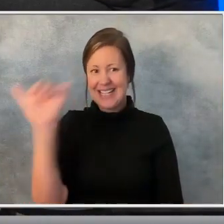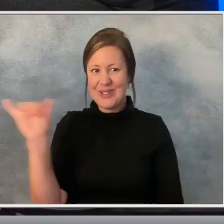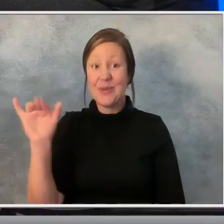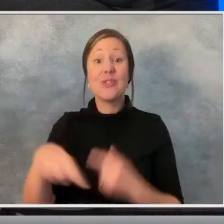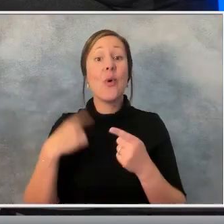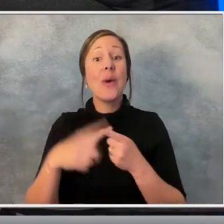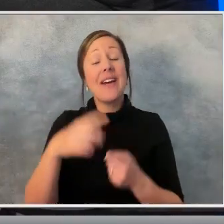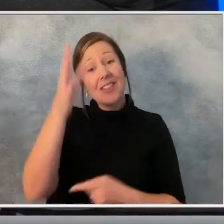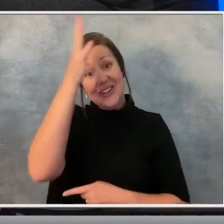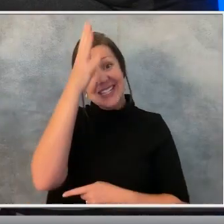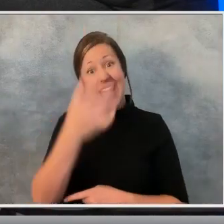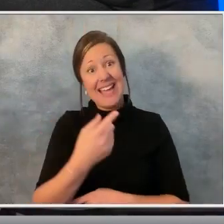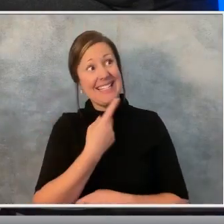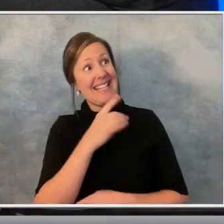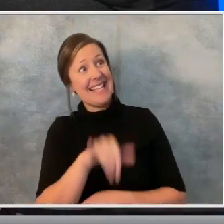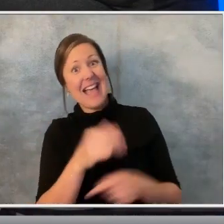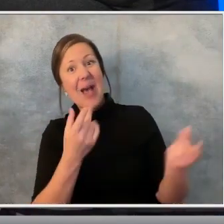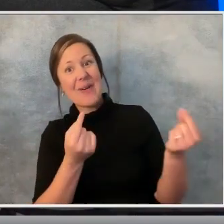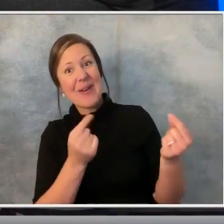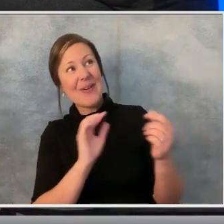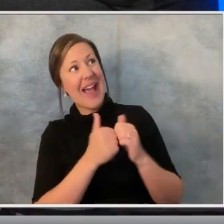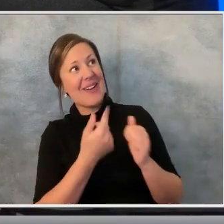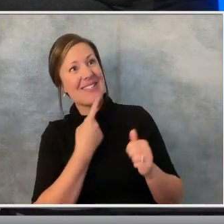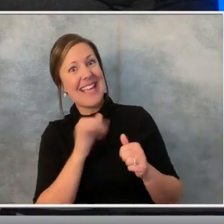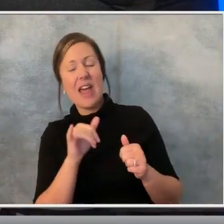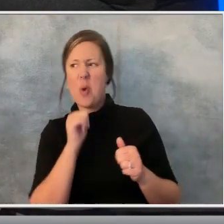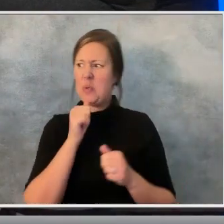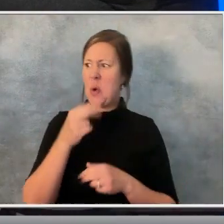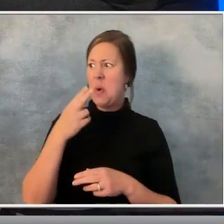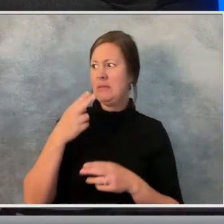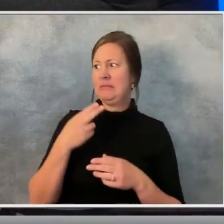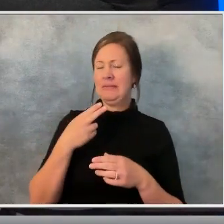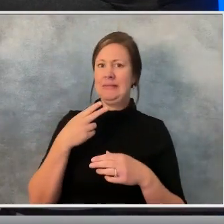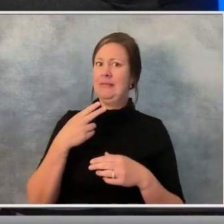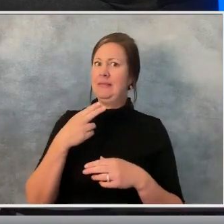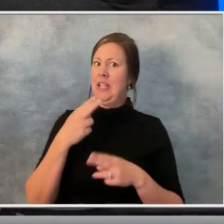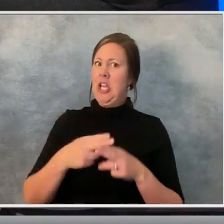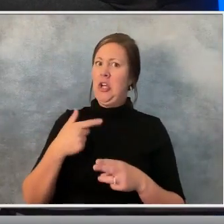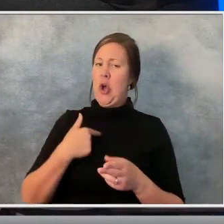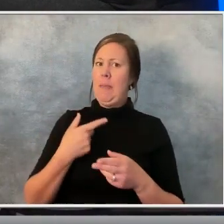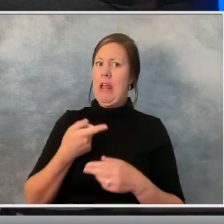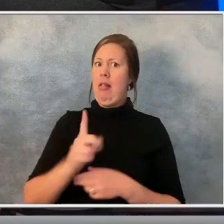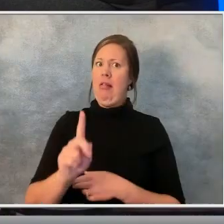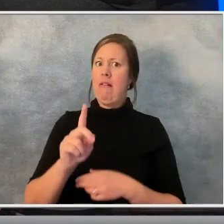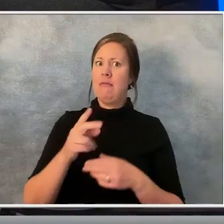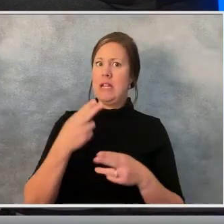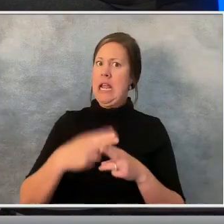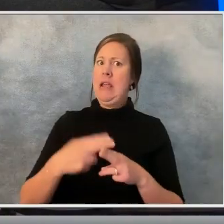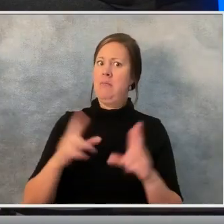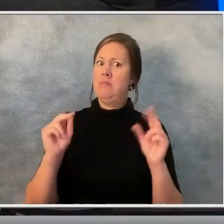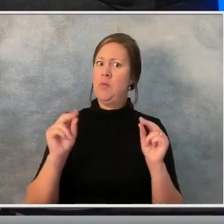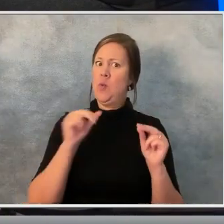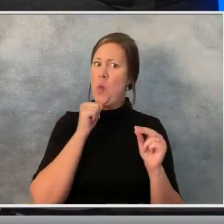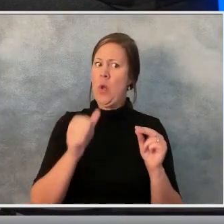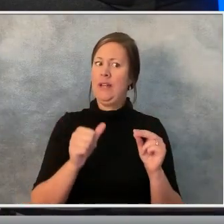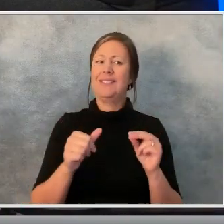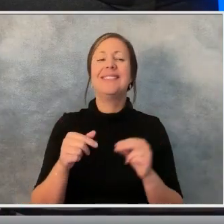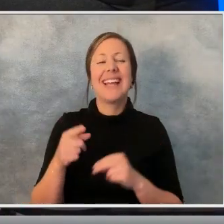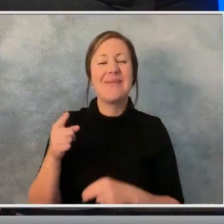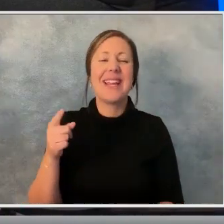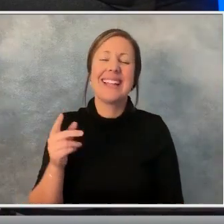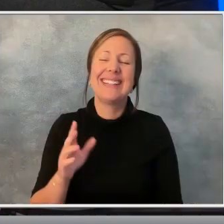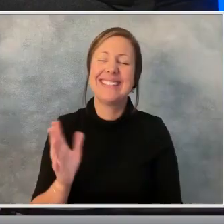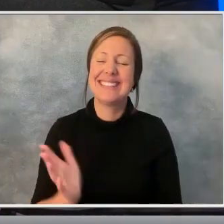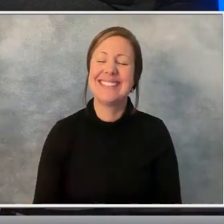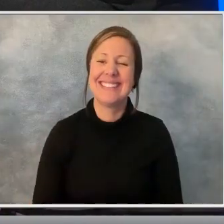want to be called a bad name. Don't call me a cardiologist. I'm sure you do friendly living. He knows my, yeah. We have a picture of